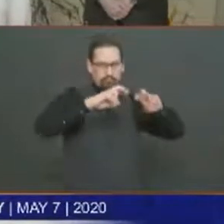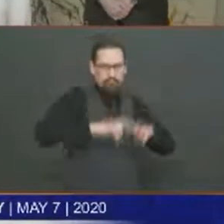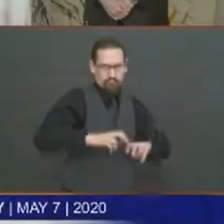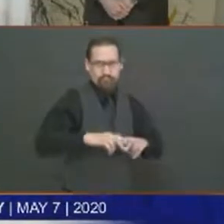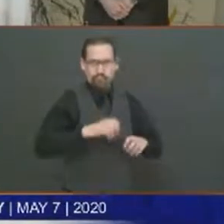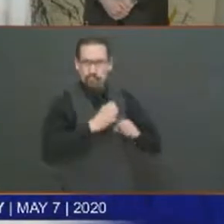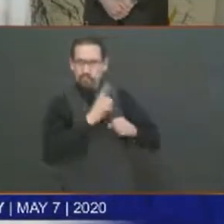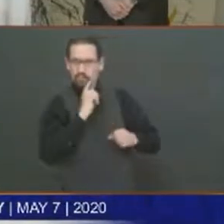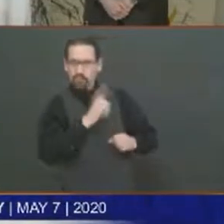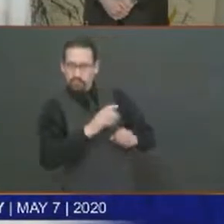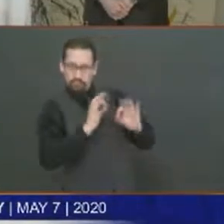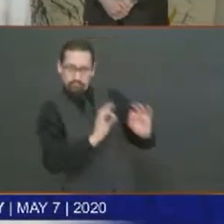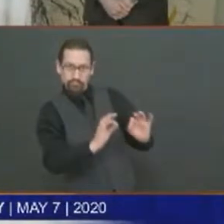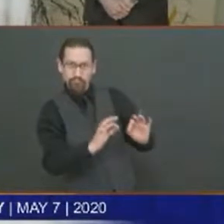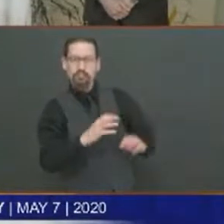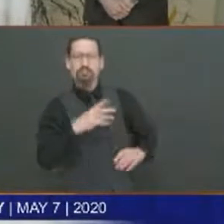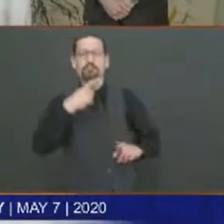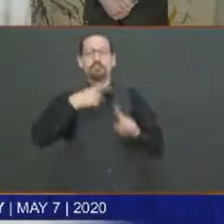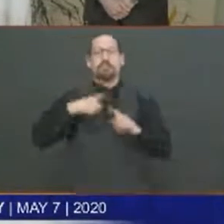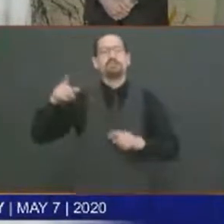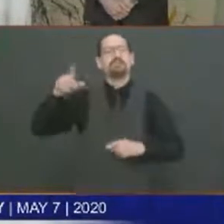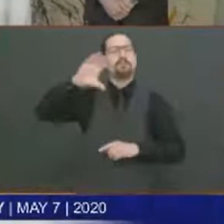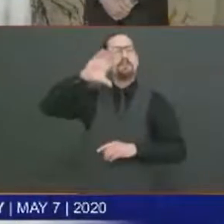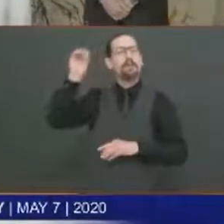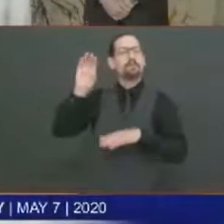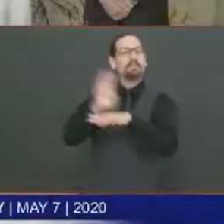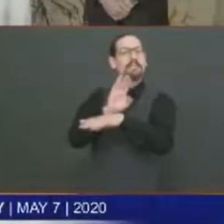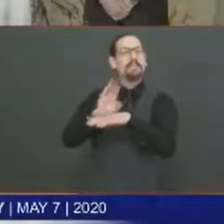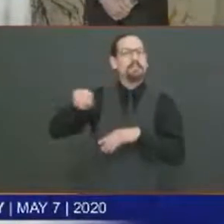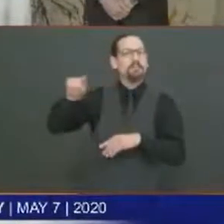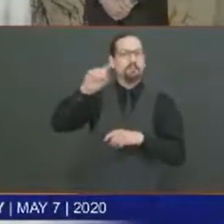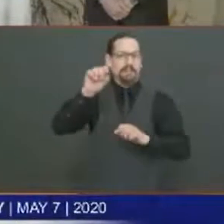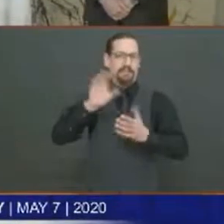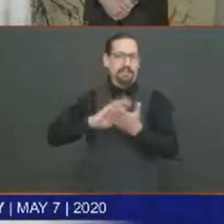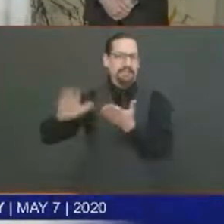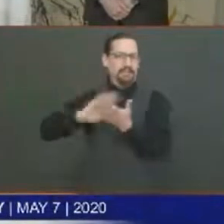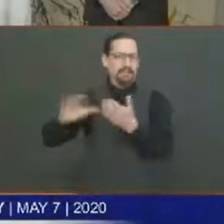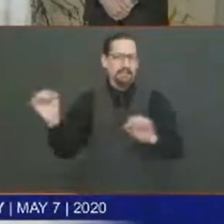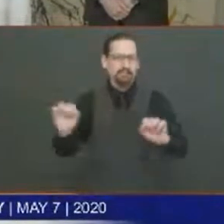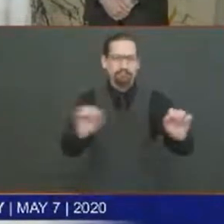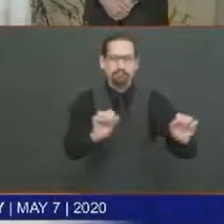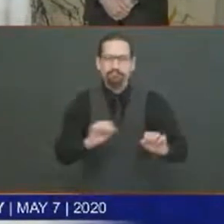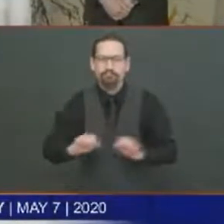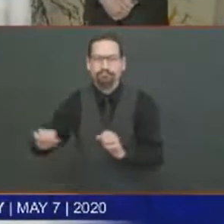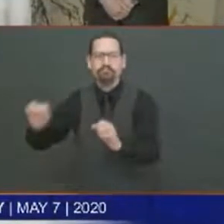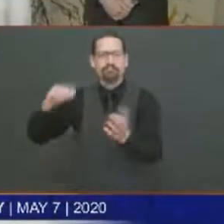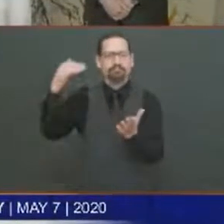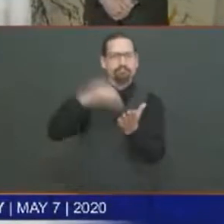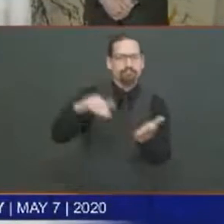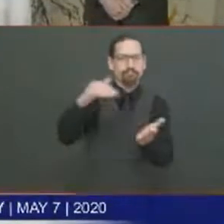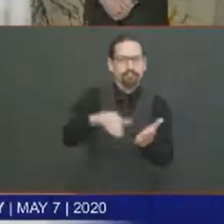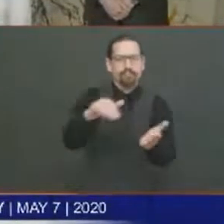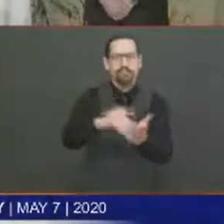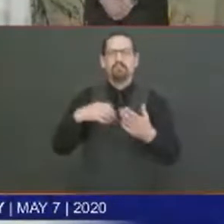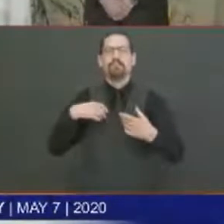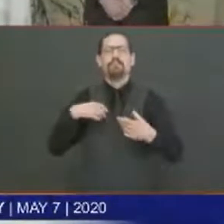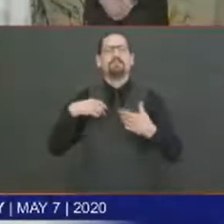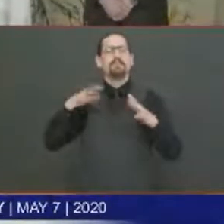etc. As of now, we have business guidance and regulations published on